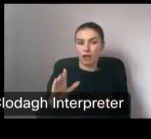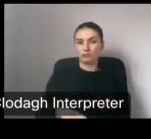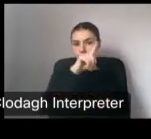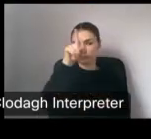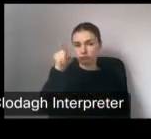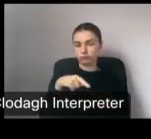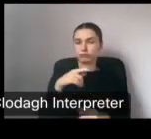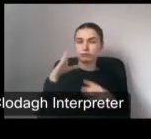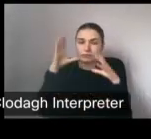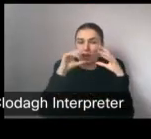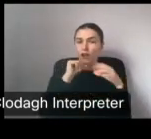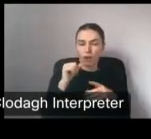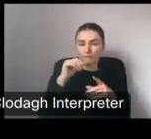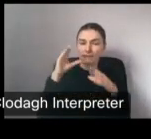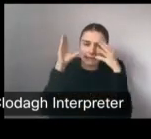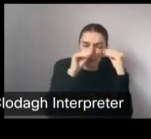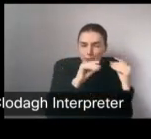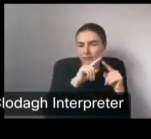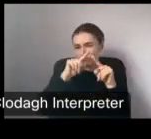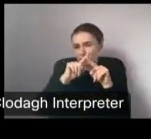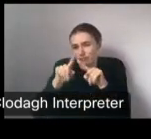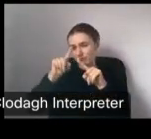deprivation, etc., etc. It has huge impact.